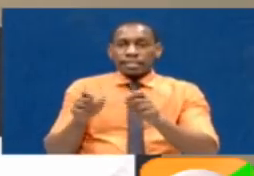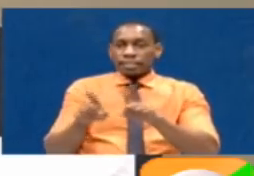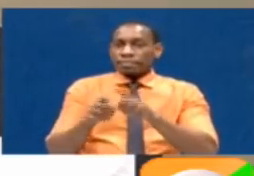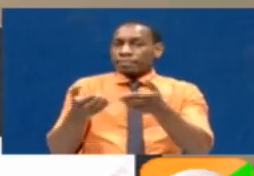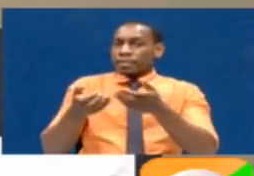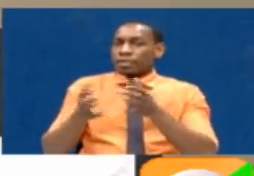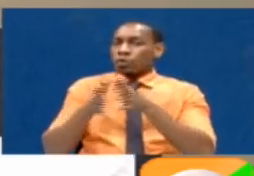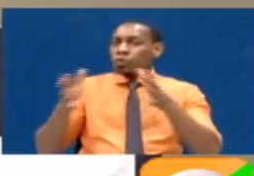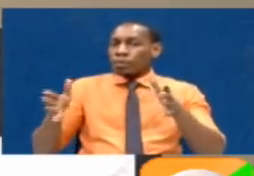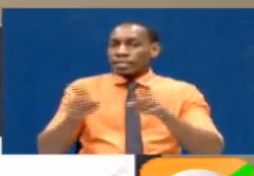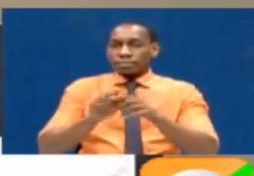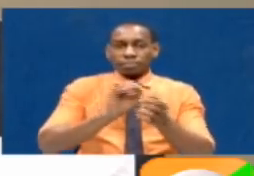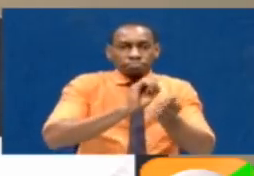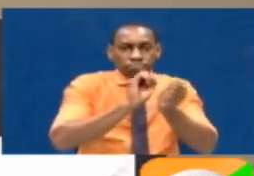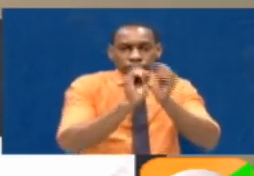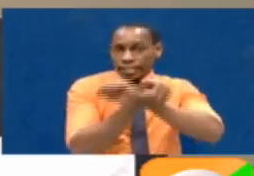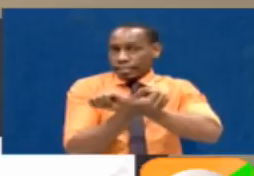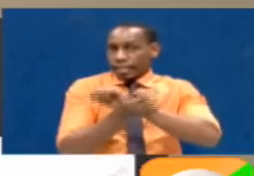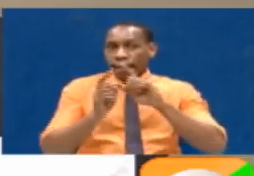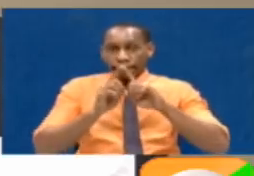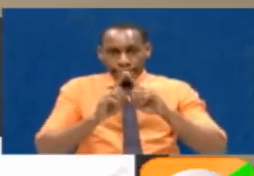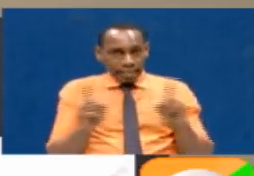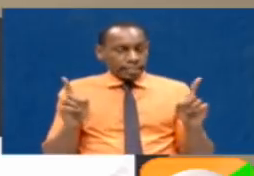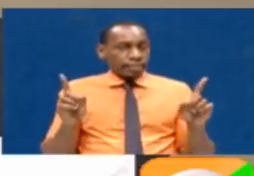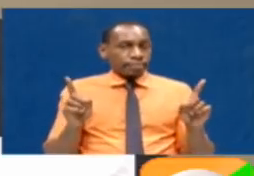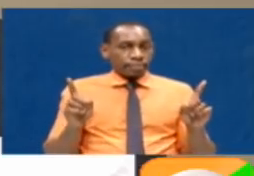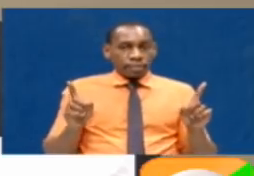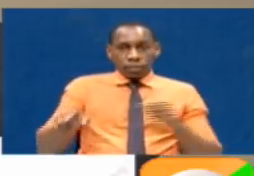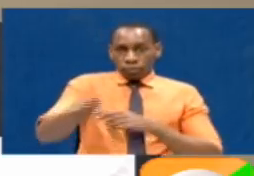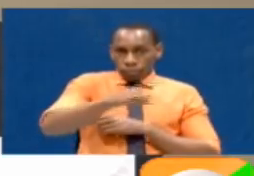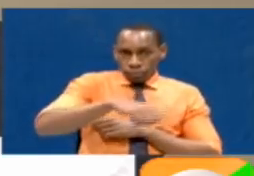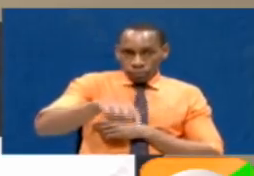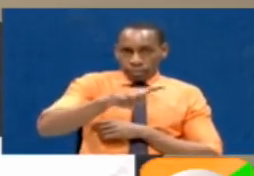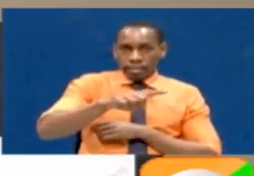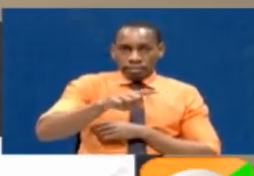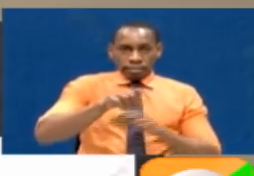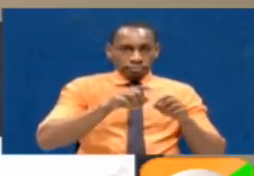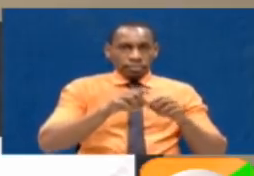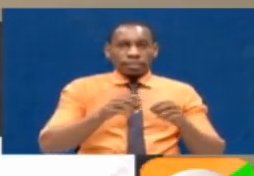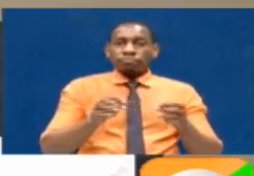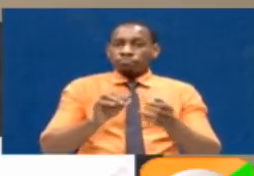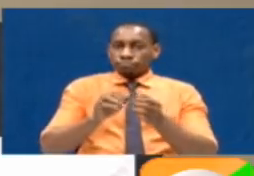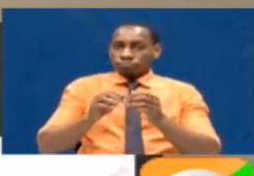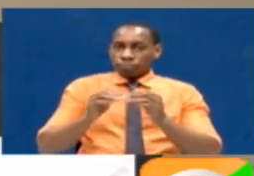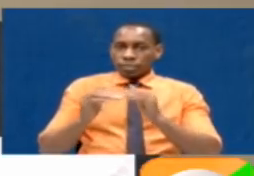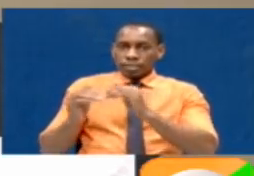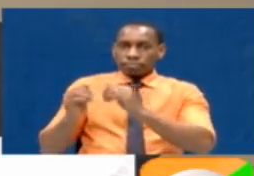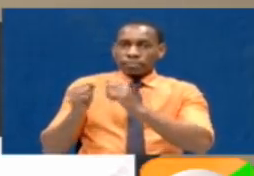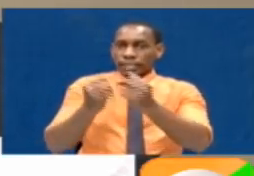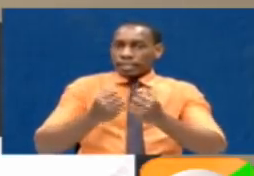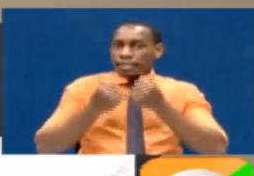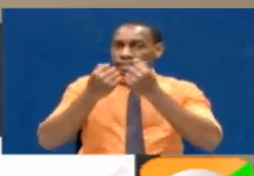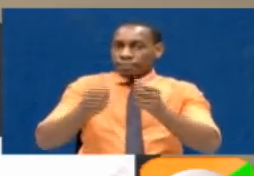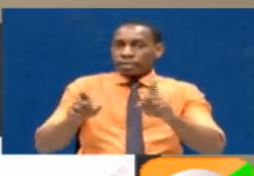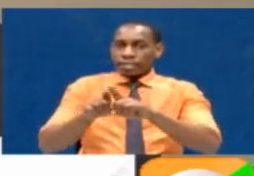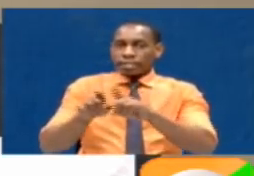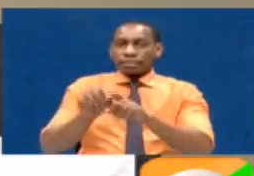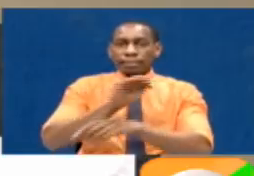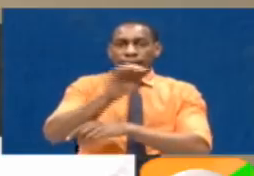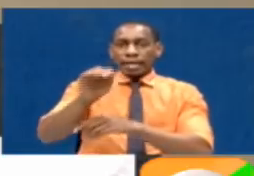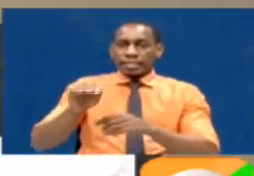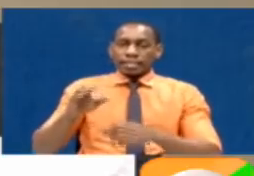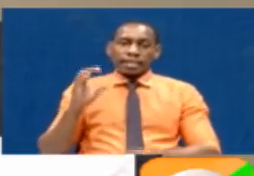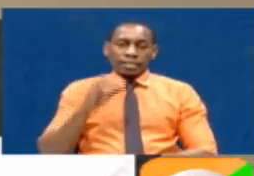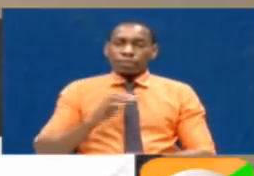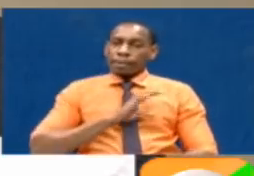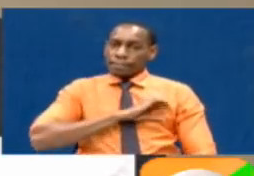demand as we have adjusted. So, however, we have been able to stabilize that, and I would ask our customers to bear